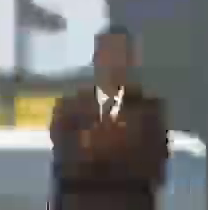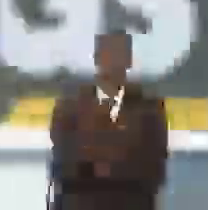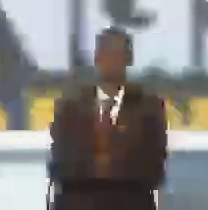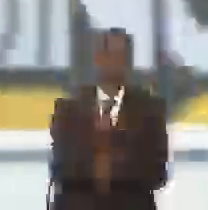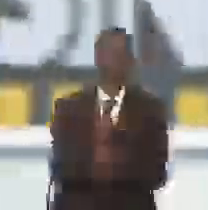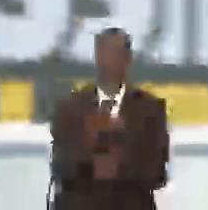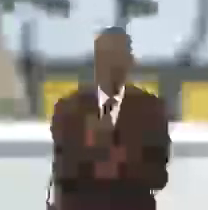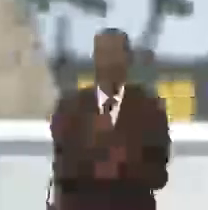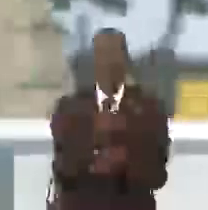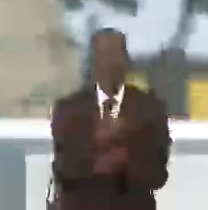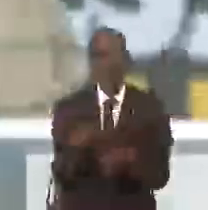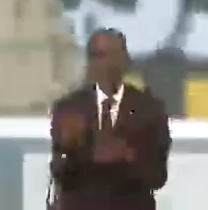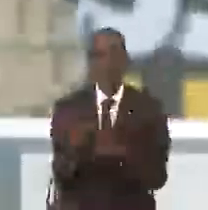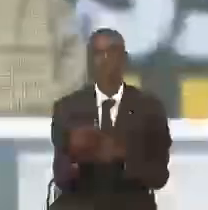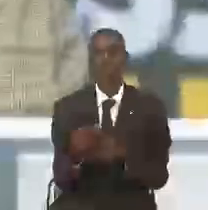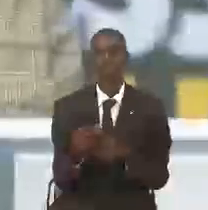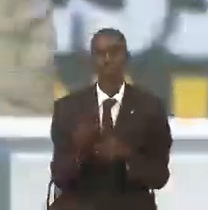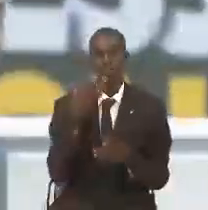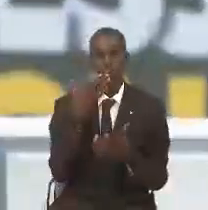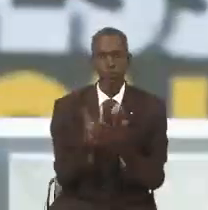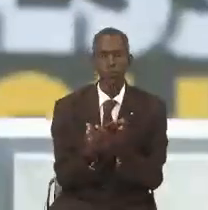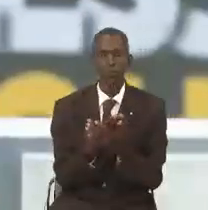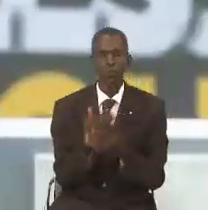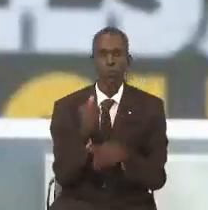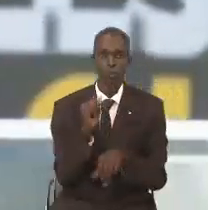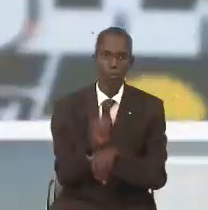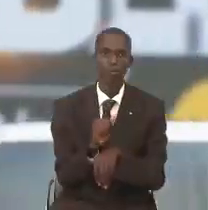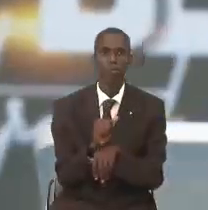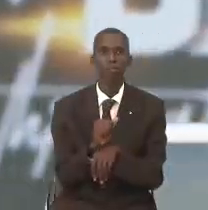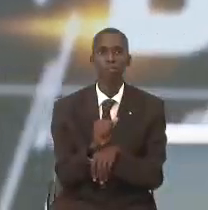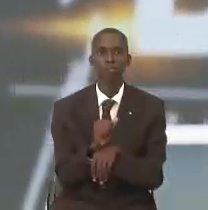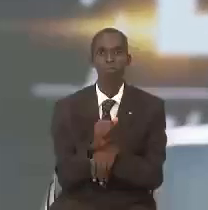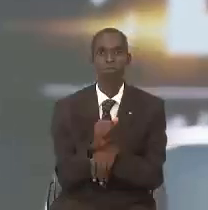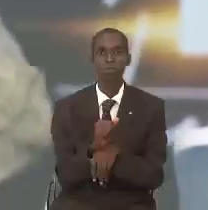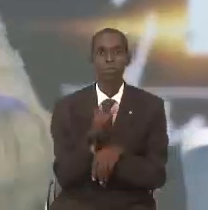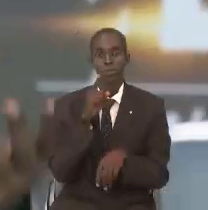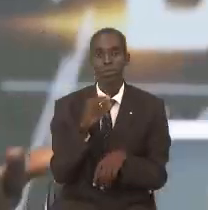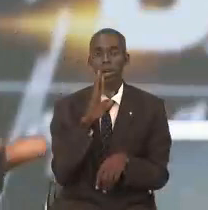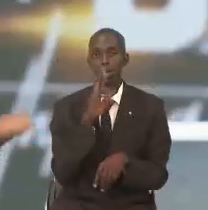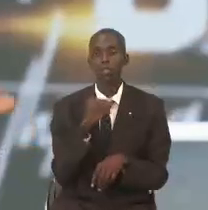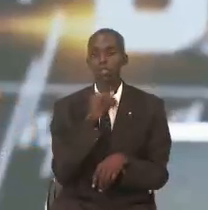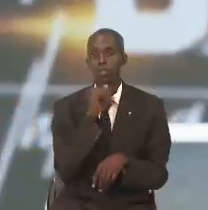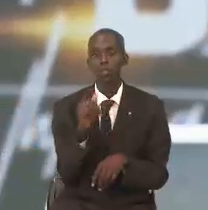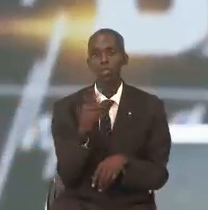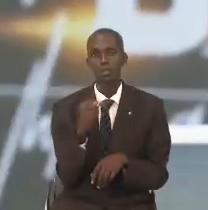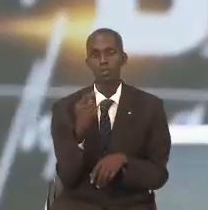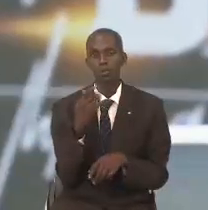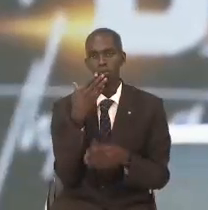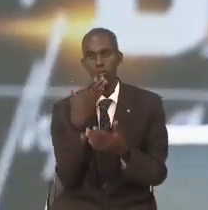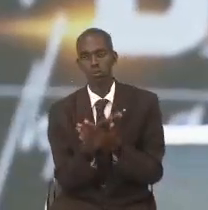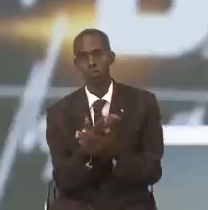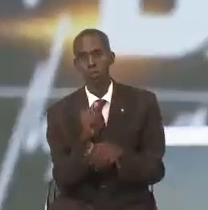you're established in the good word. You're not in good word and bad word.